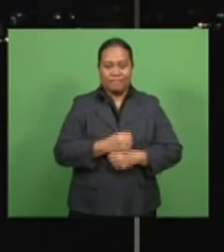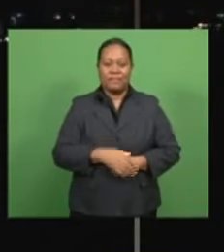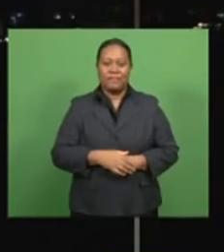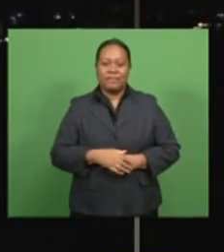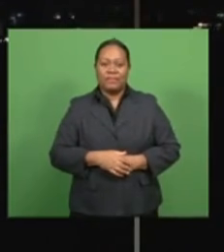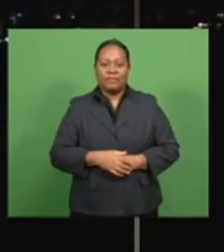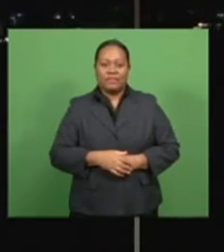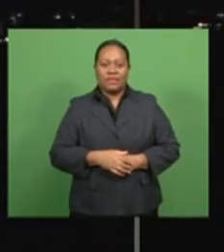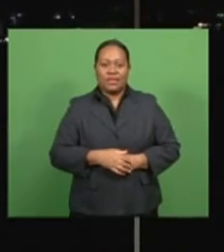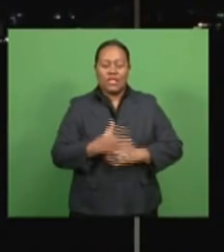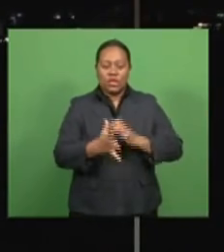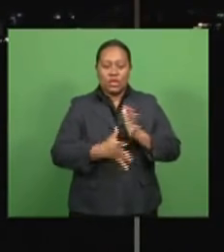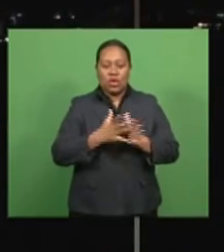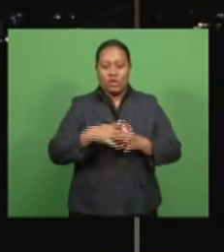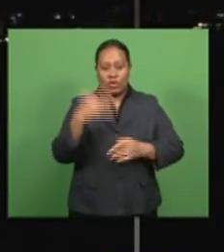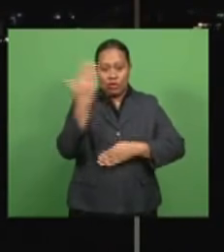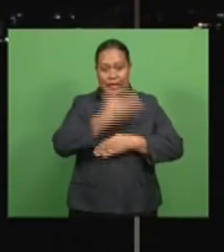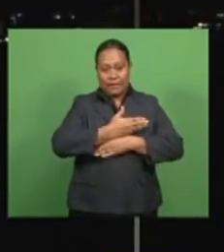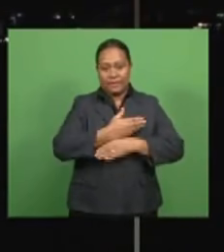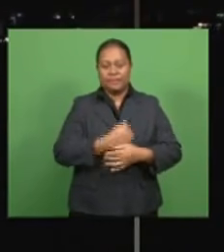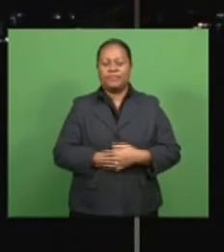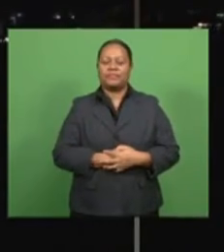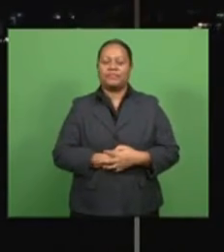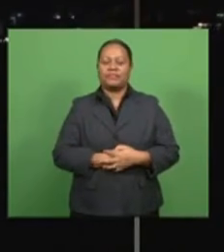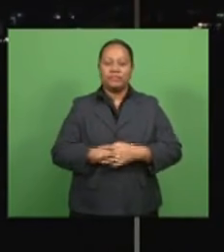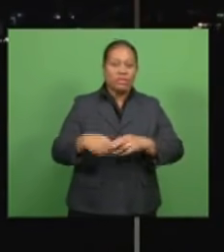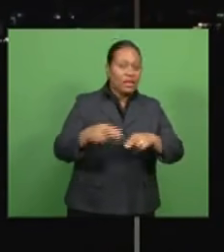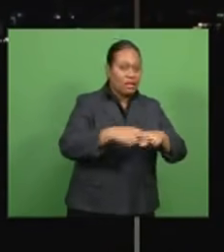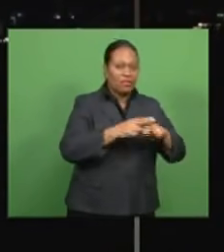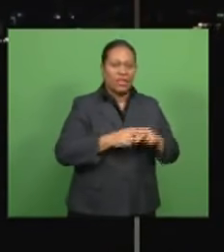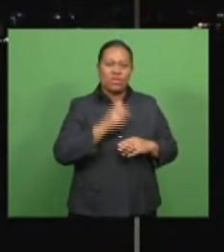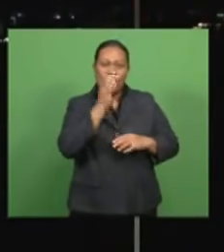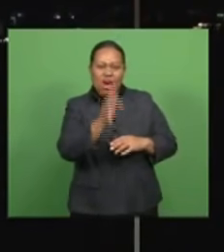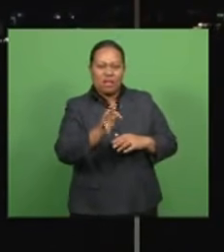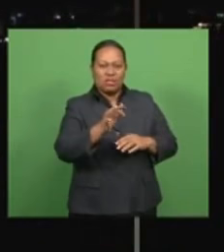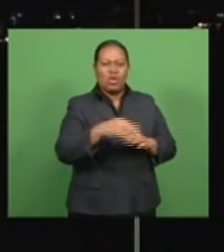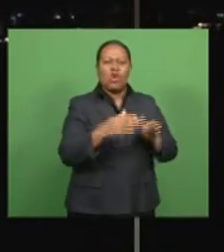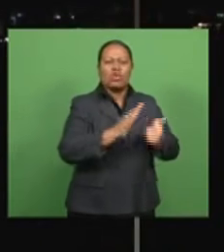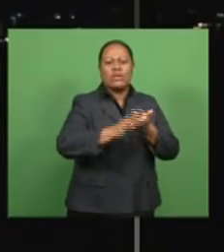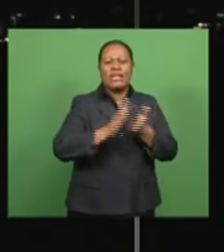Now recapping the stories for tonight. Fijians